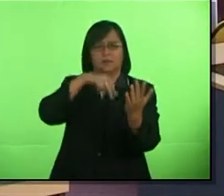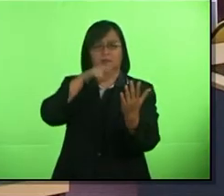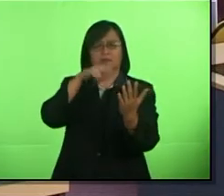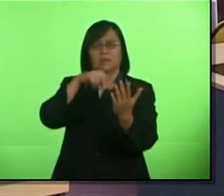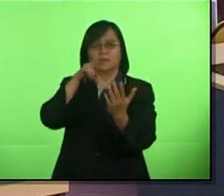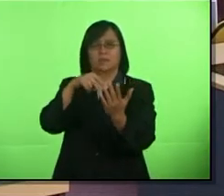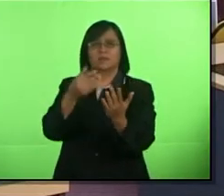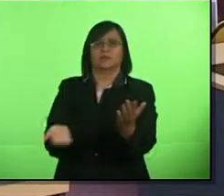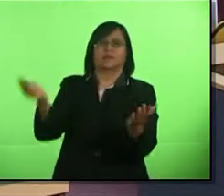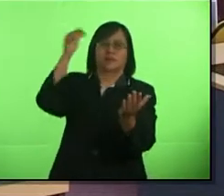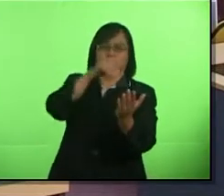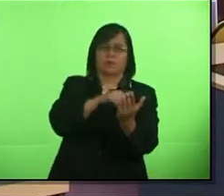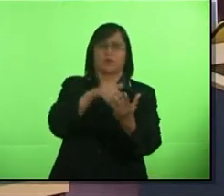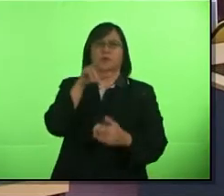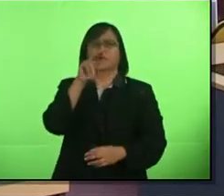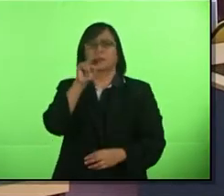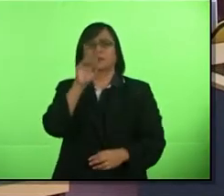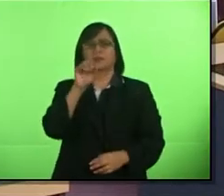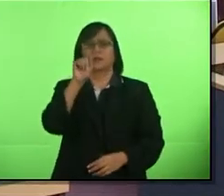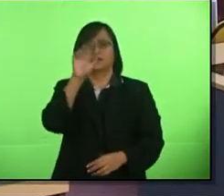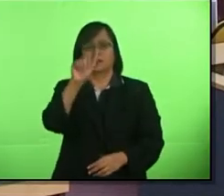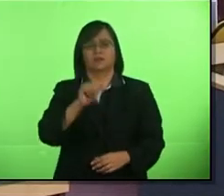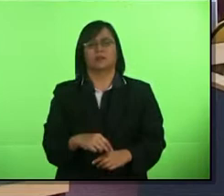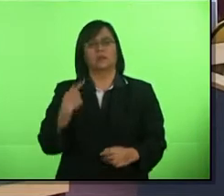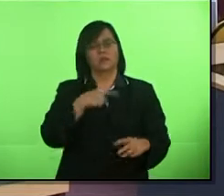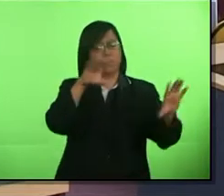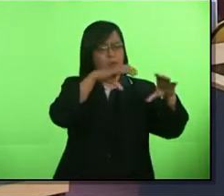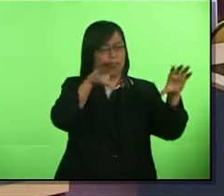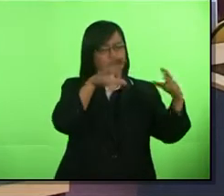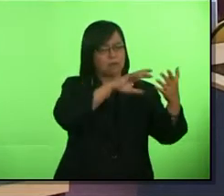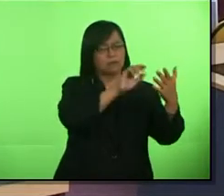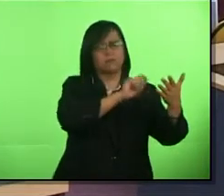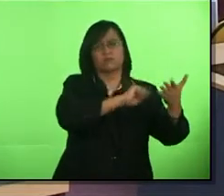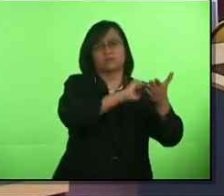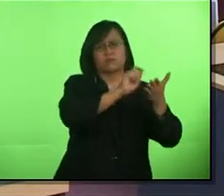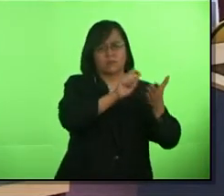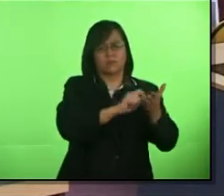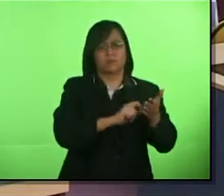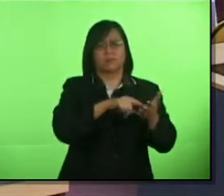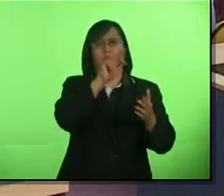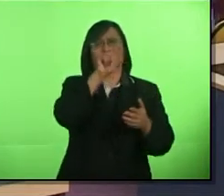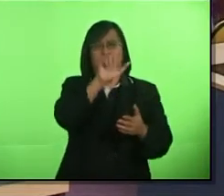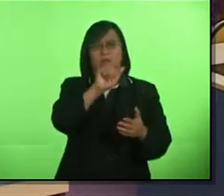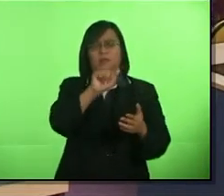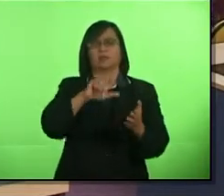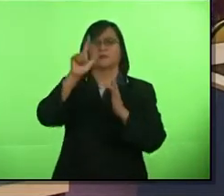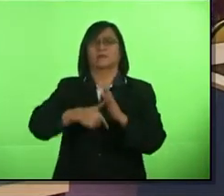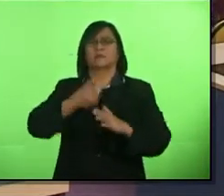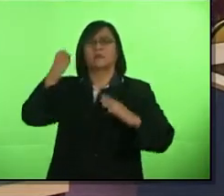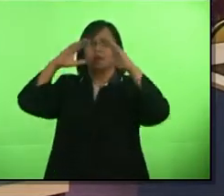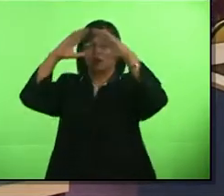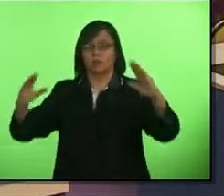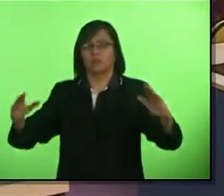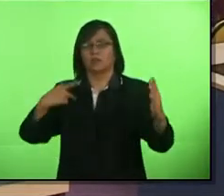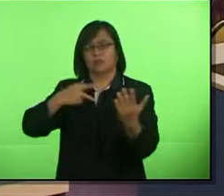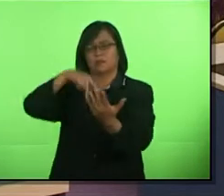Okay. Kita dah buat tata nota tu. Dan kita balik rumah, dari masa siswa kita nak revise. Kita nak review the notes that we have